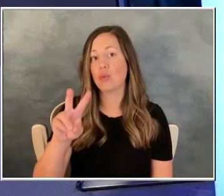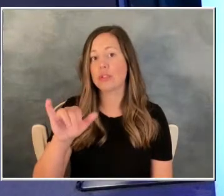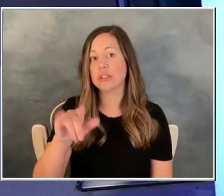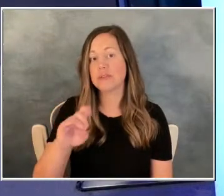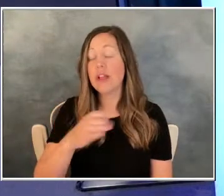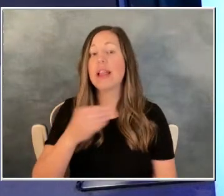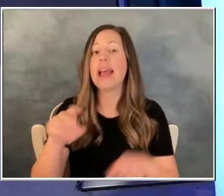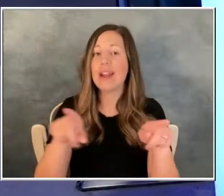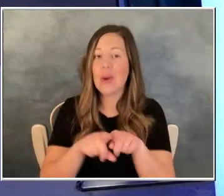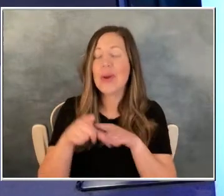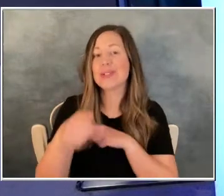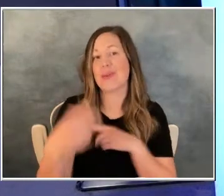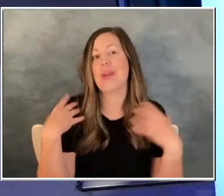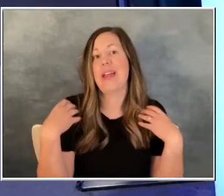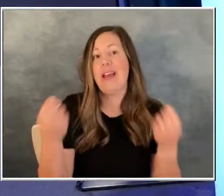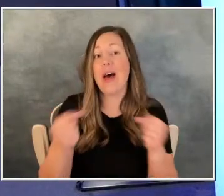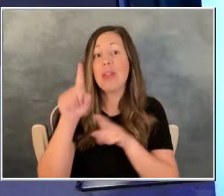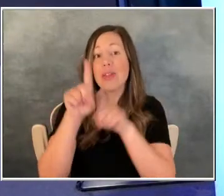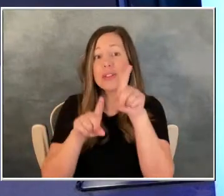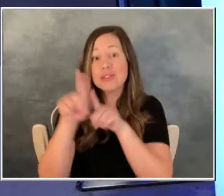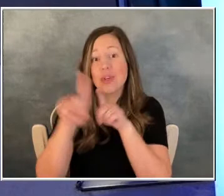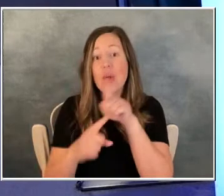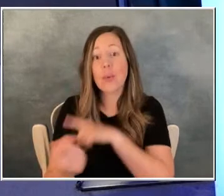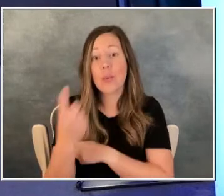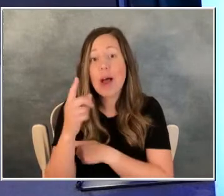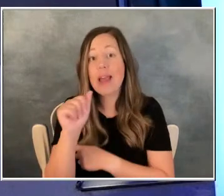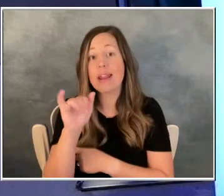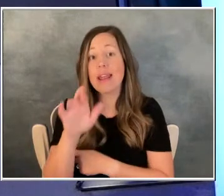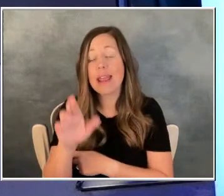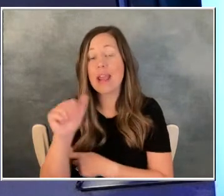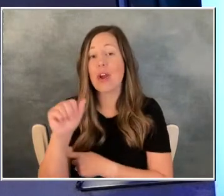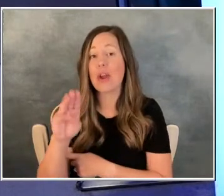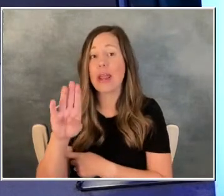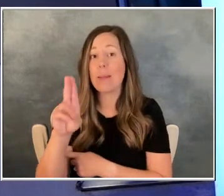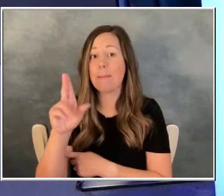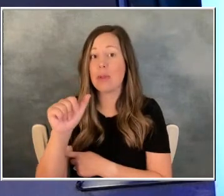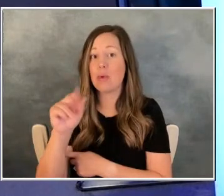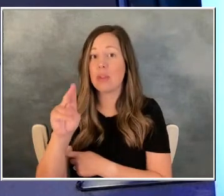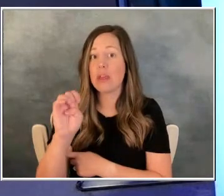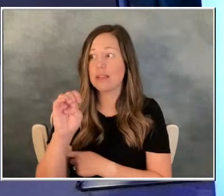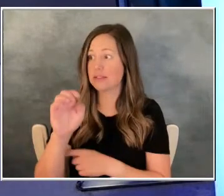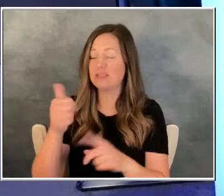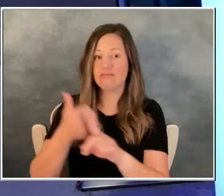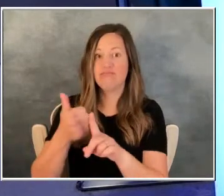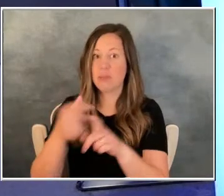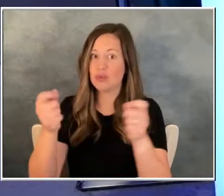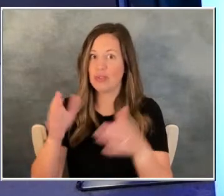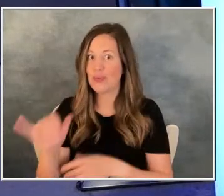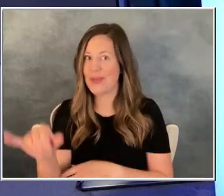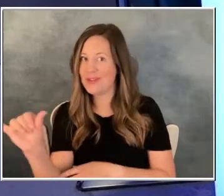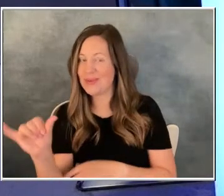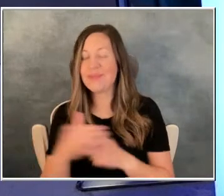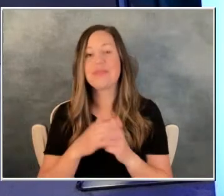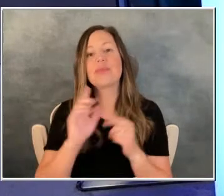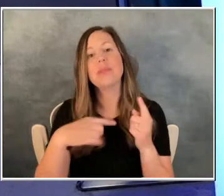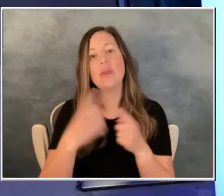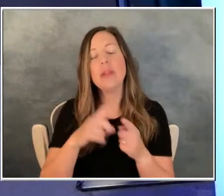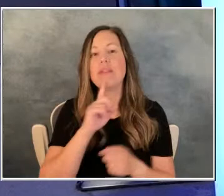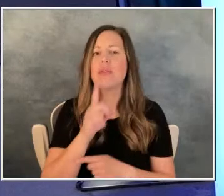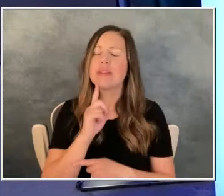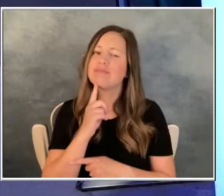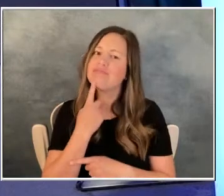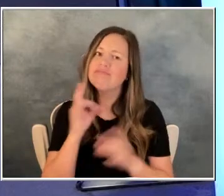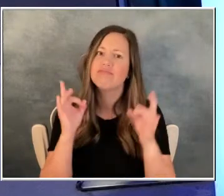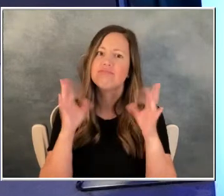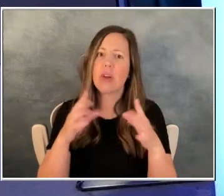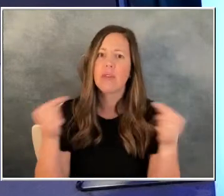One Air Ambulance. And when a patient gets seriously burned, they head up to the burn unit where Dr.